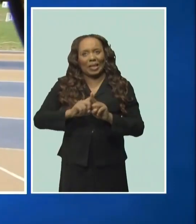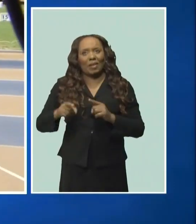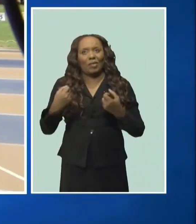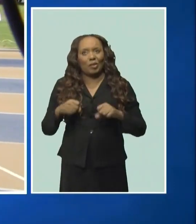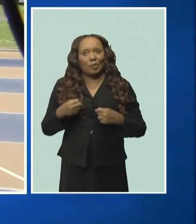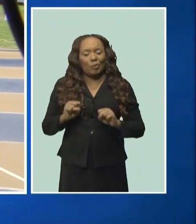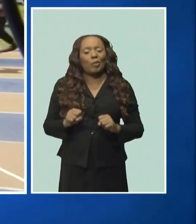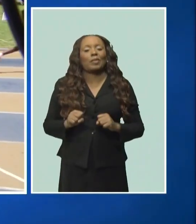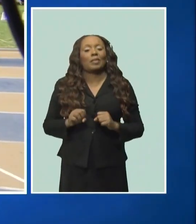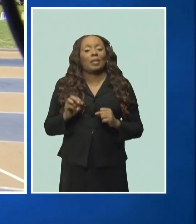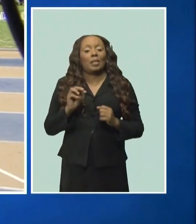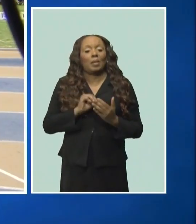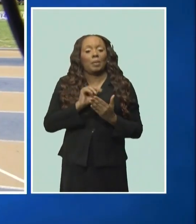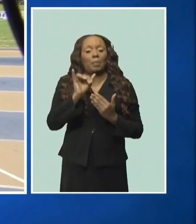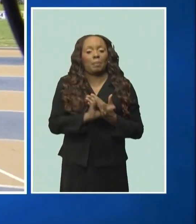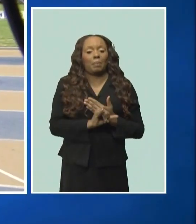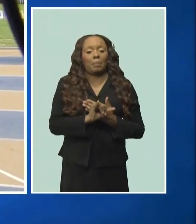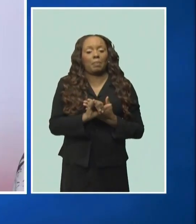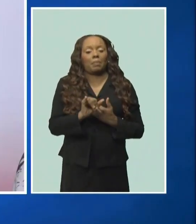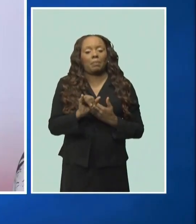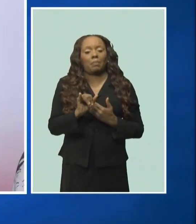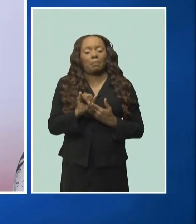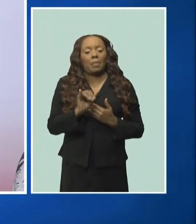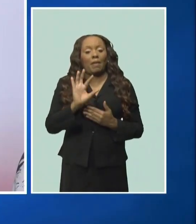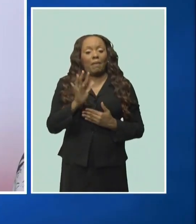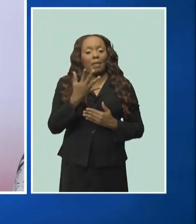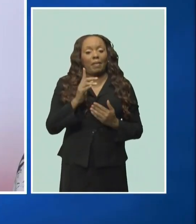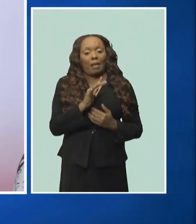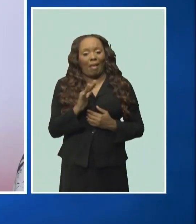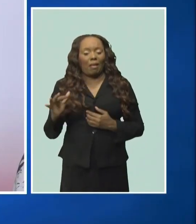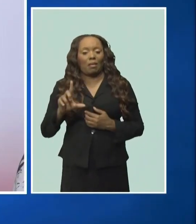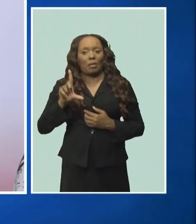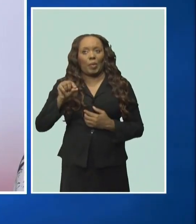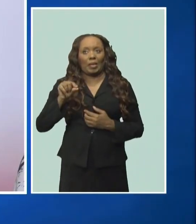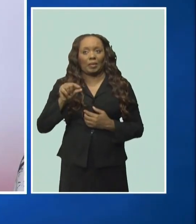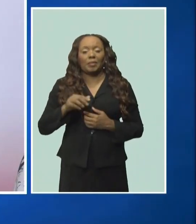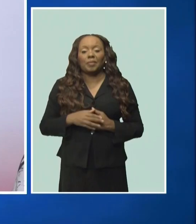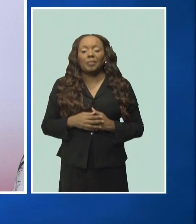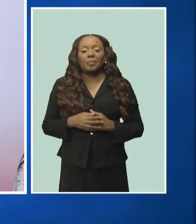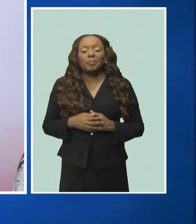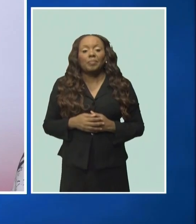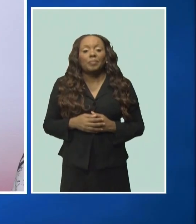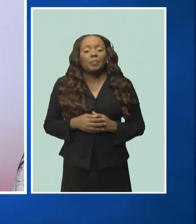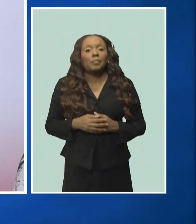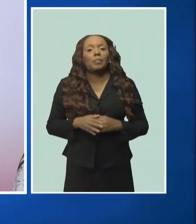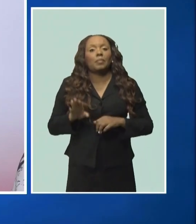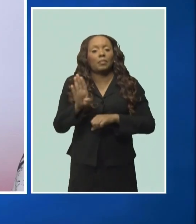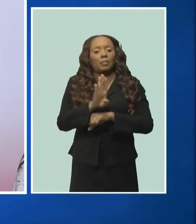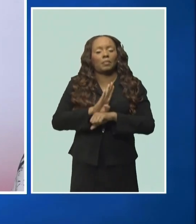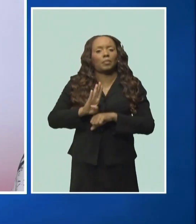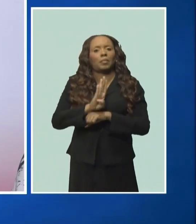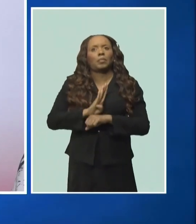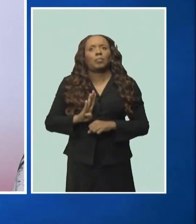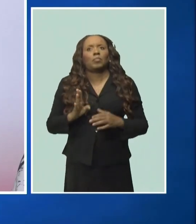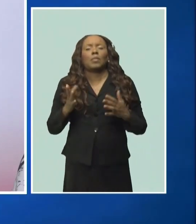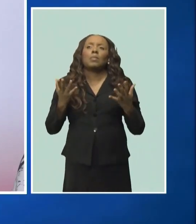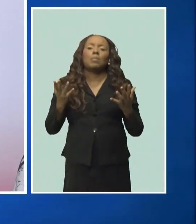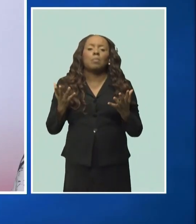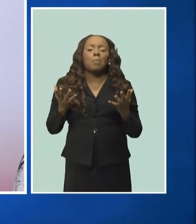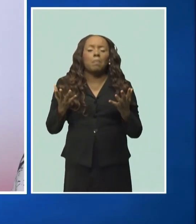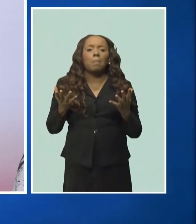between May 5th and 20th. The results of the last census has told us that Barbados now has, for every